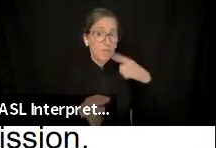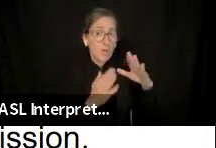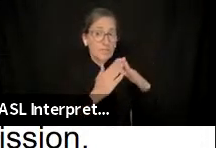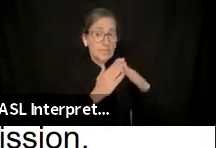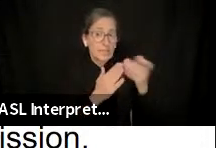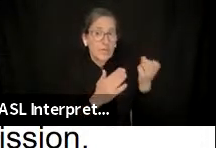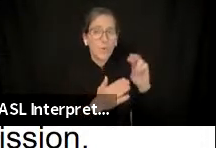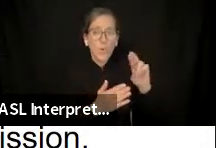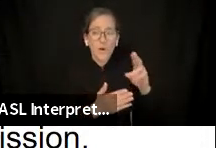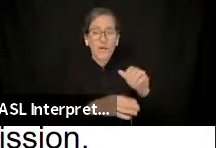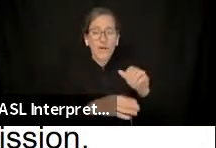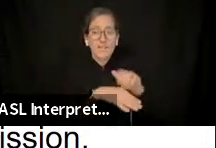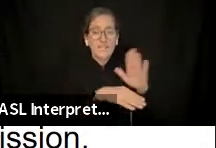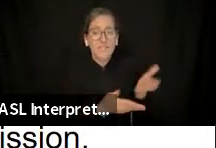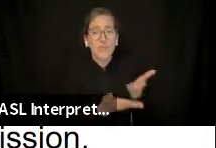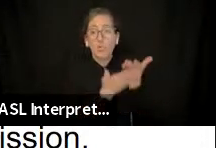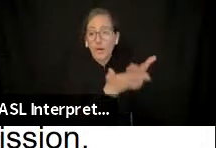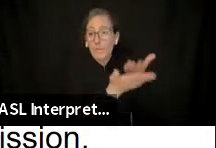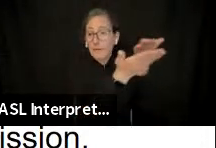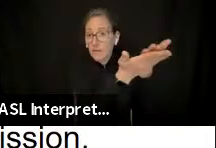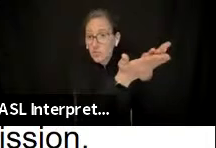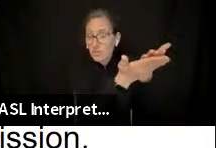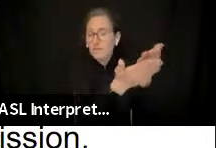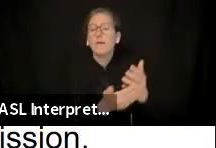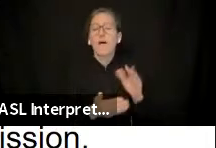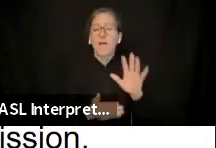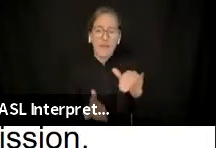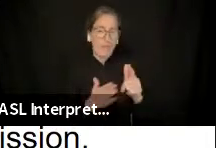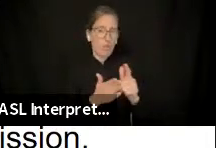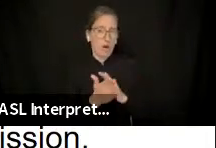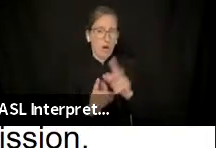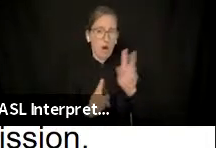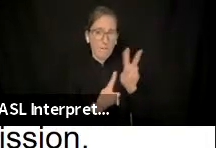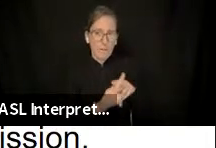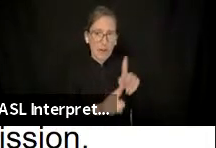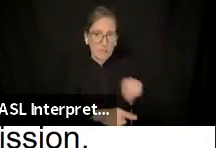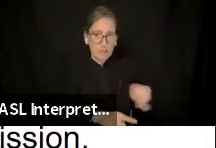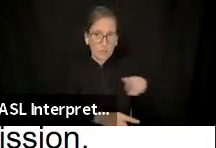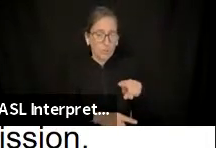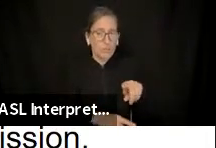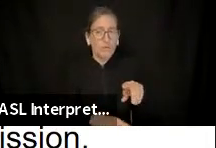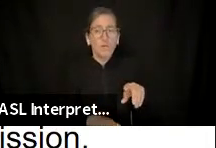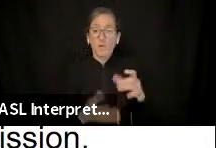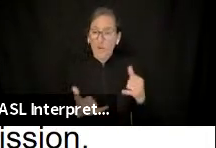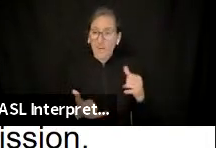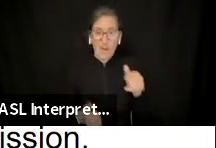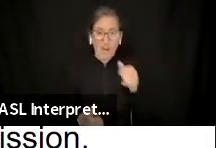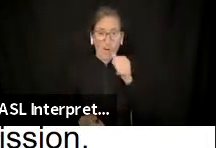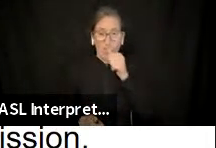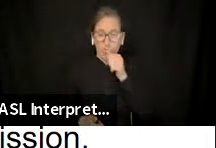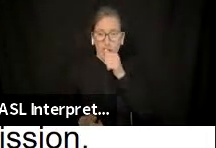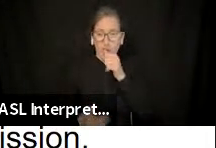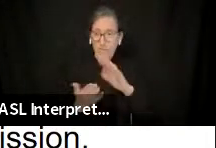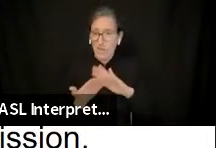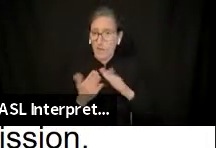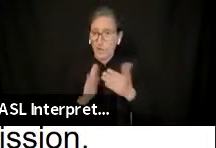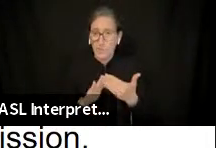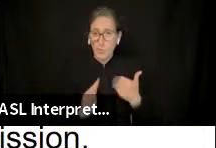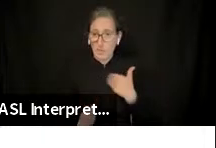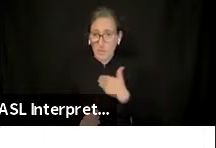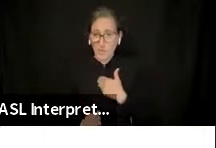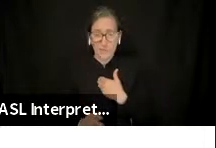to you. So it doesn't matter that you are private community members, you're a governing